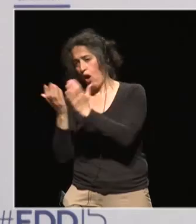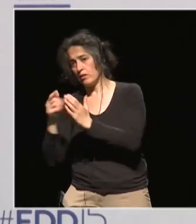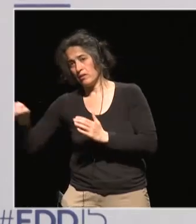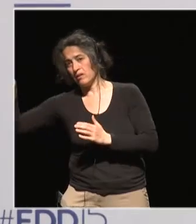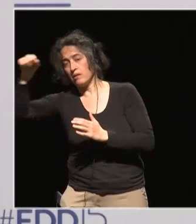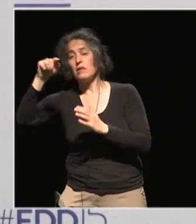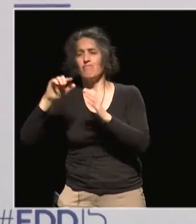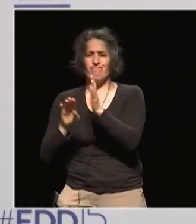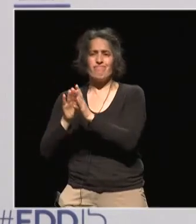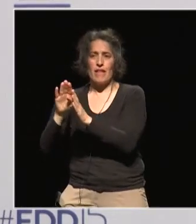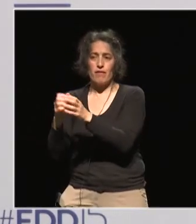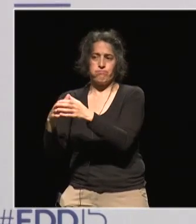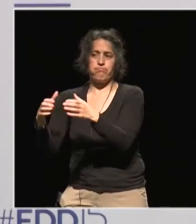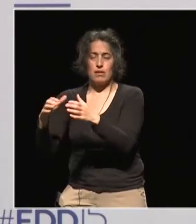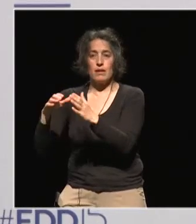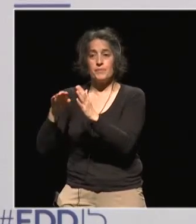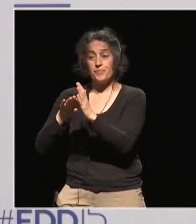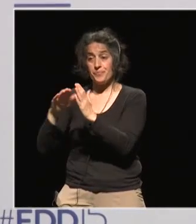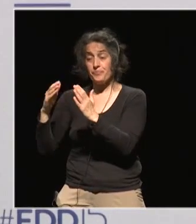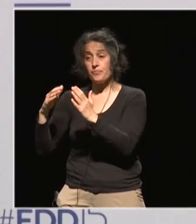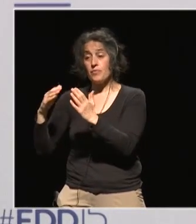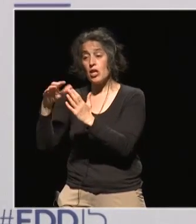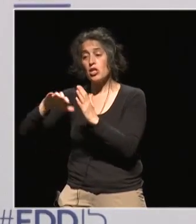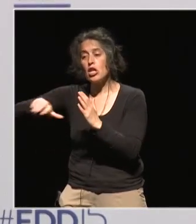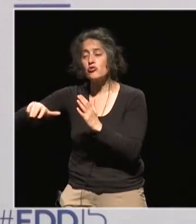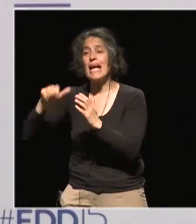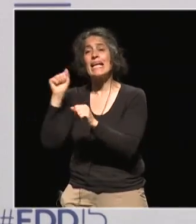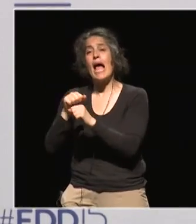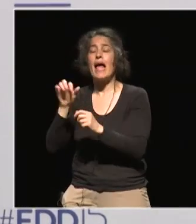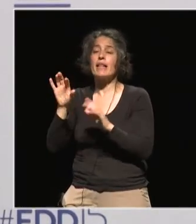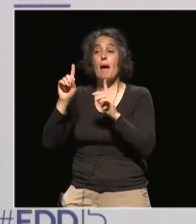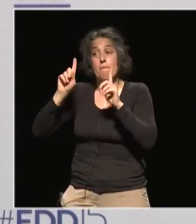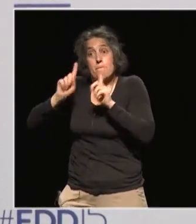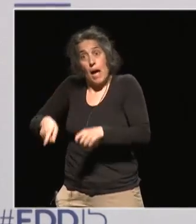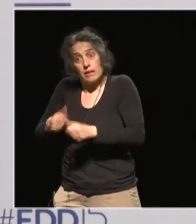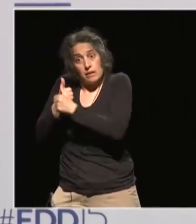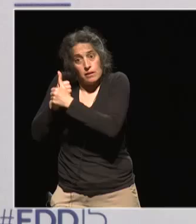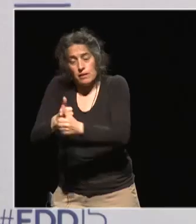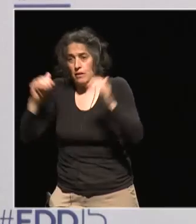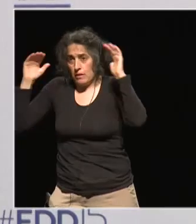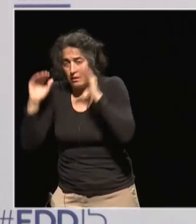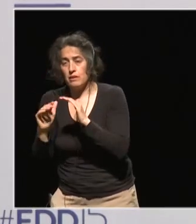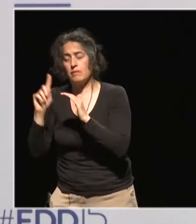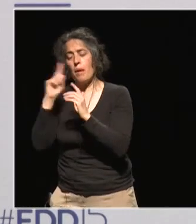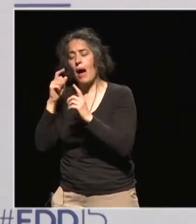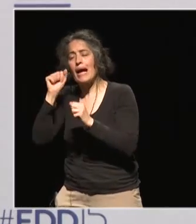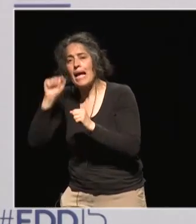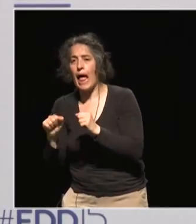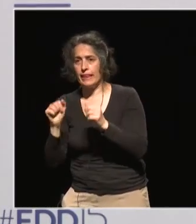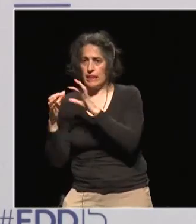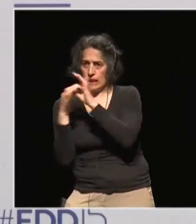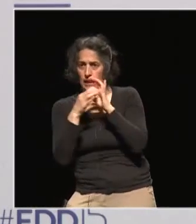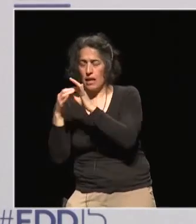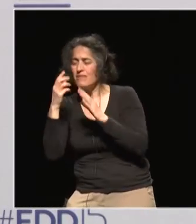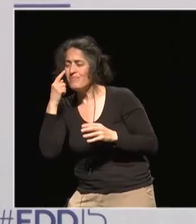put a means of implementation for the developing countries' initiatives. This is how